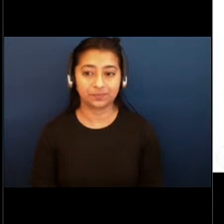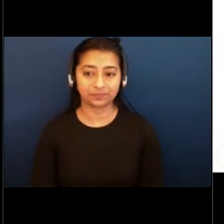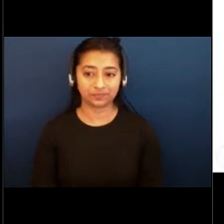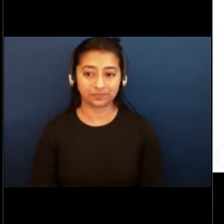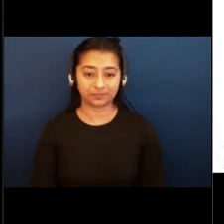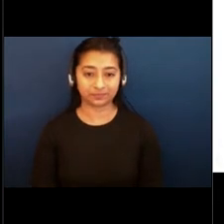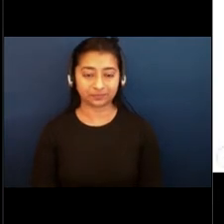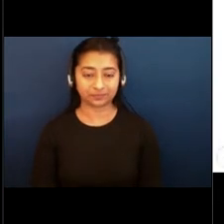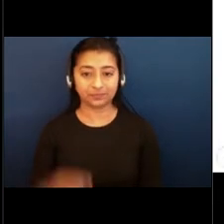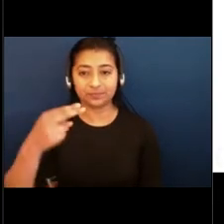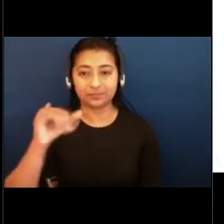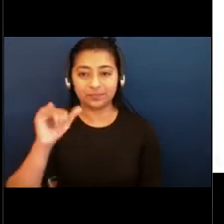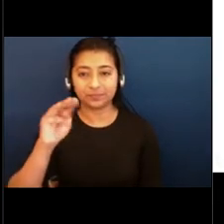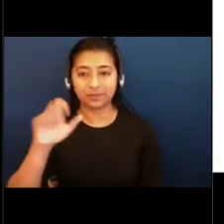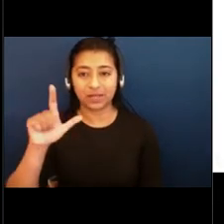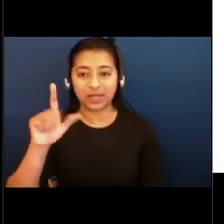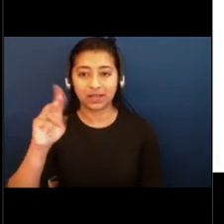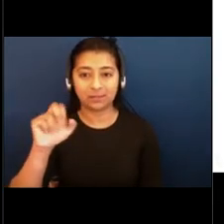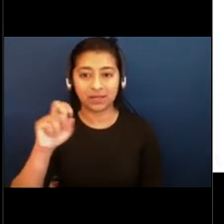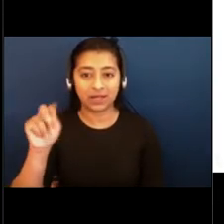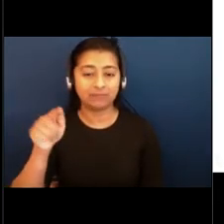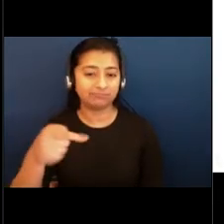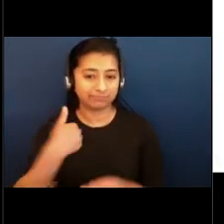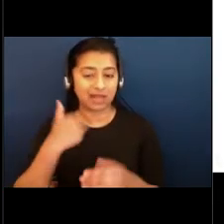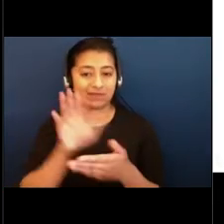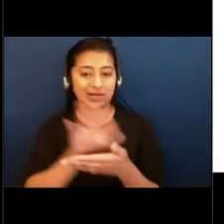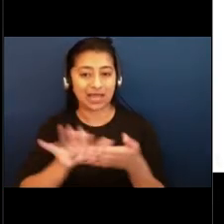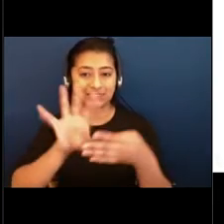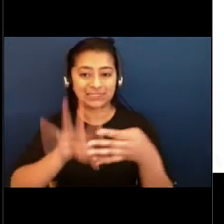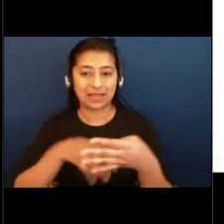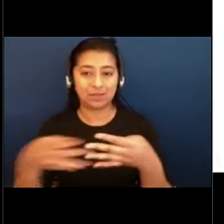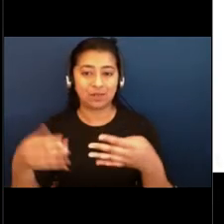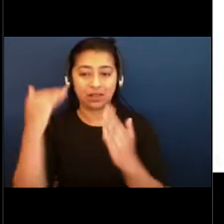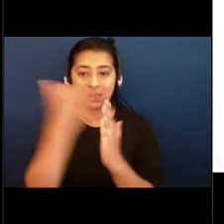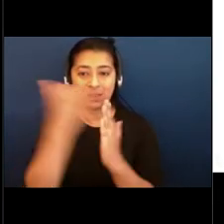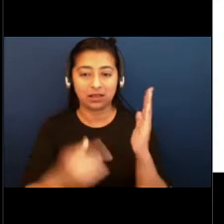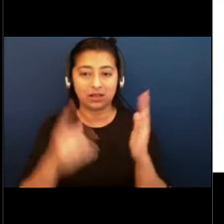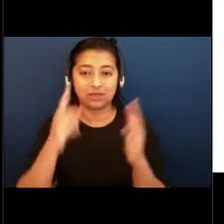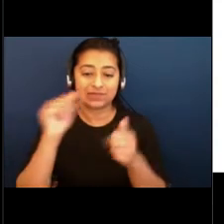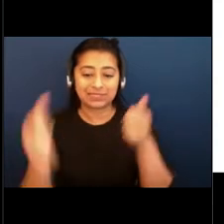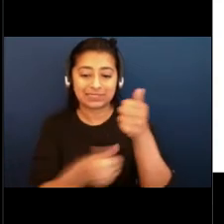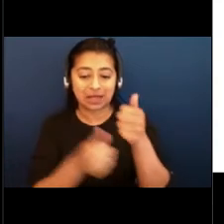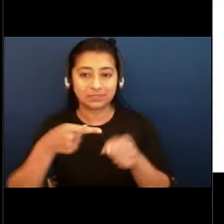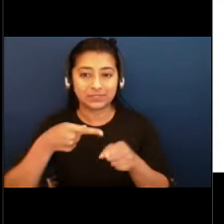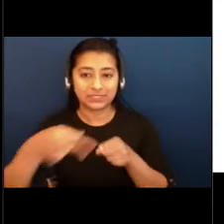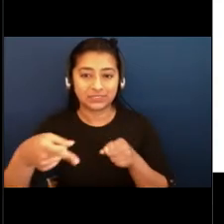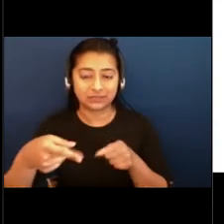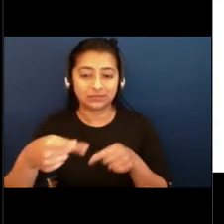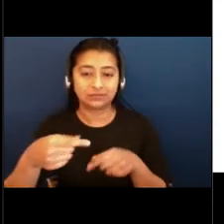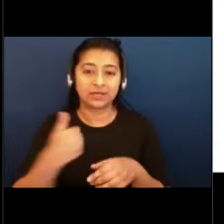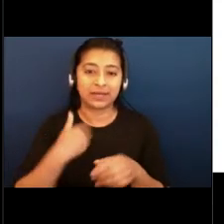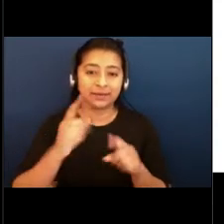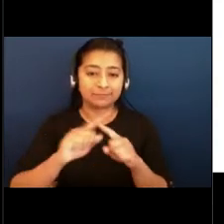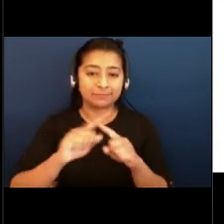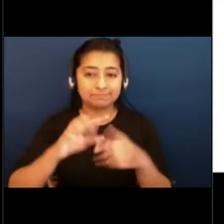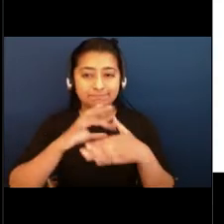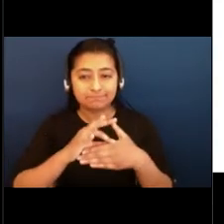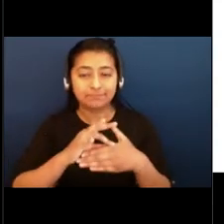Himelman has a really nice table of the language-related subdisciplines that influence the contents and makeup of